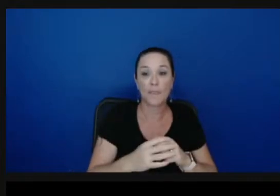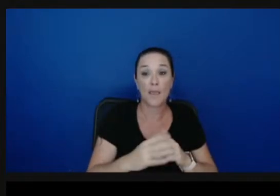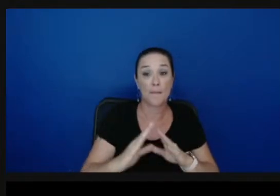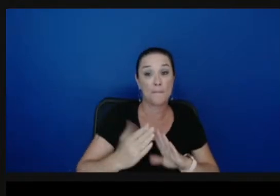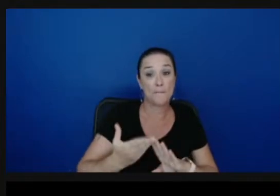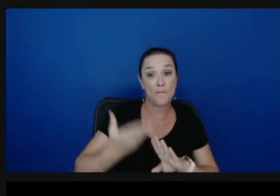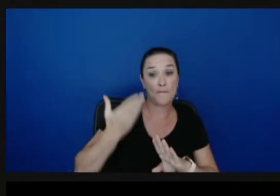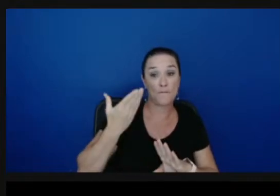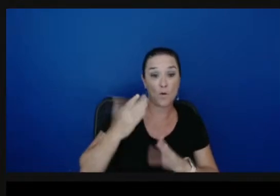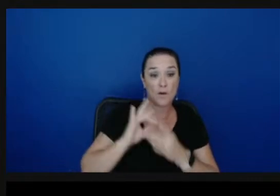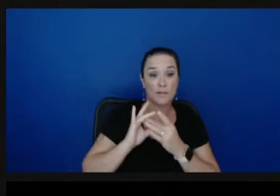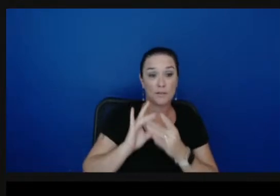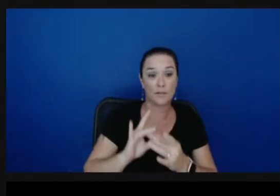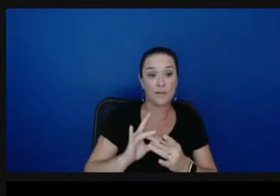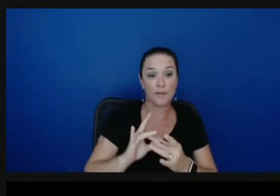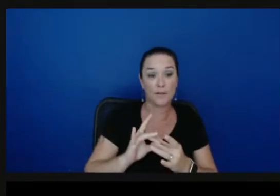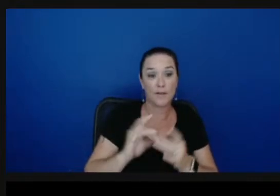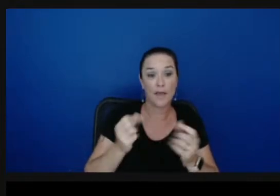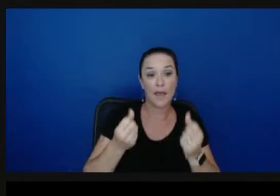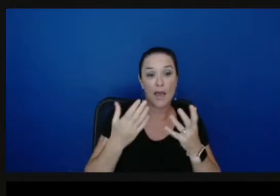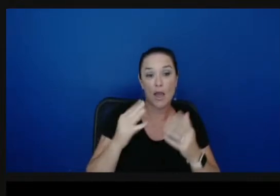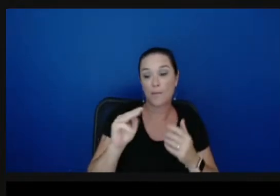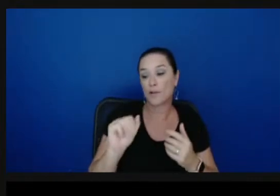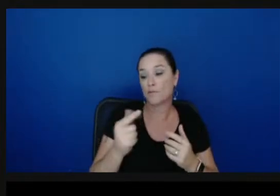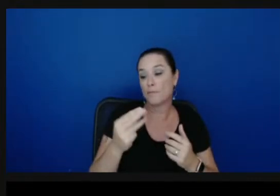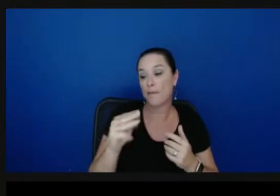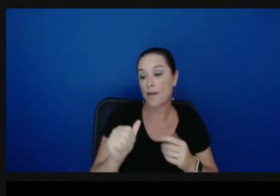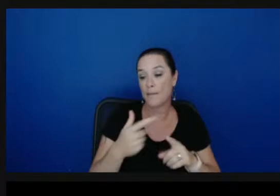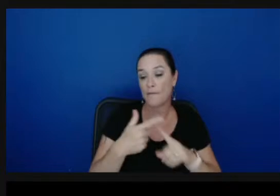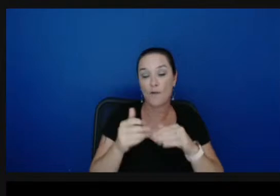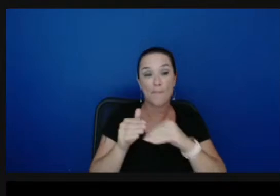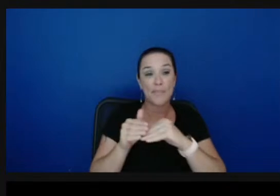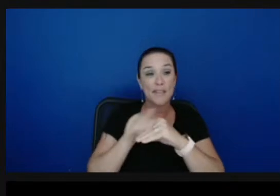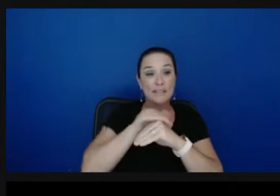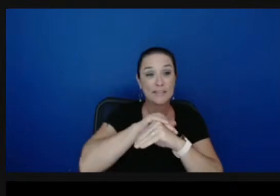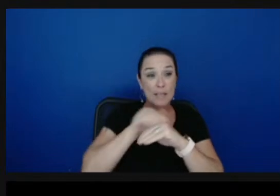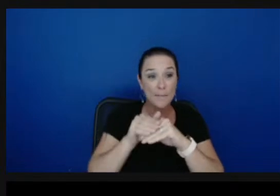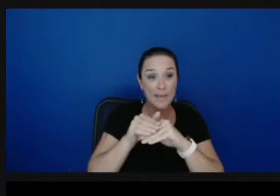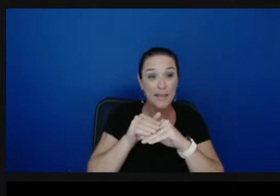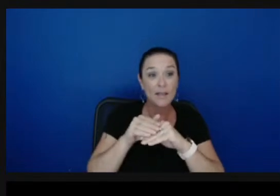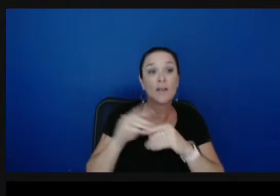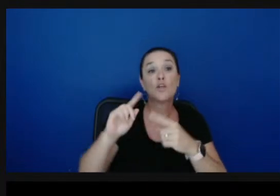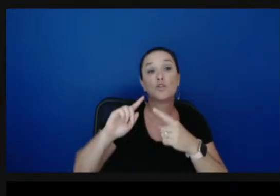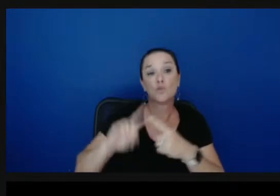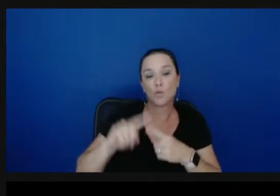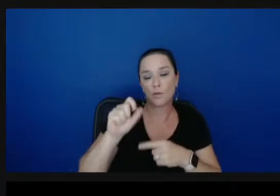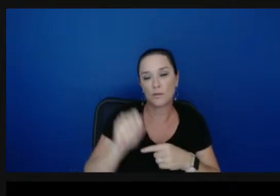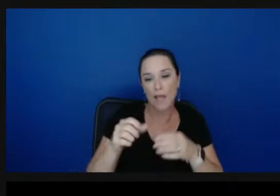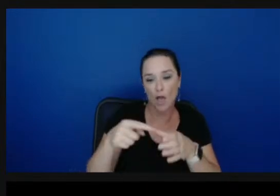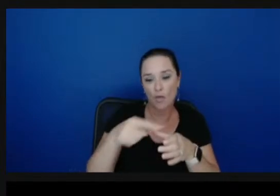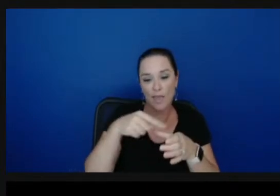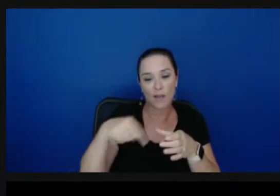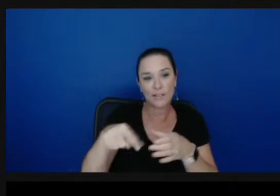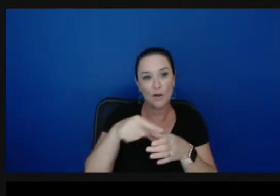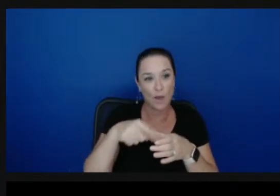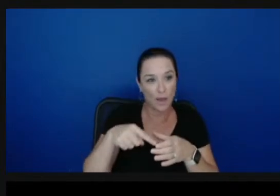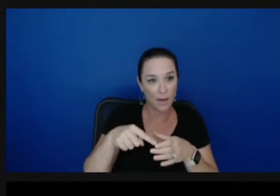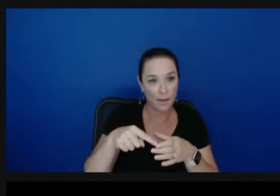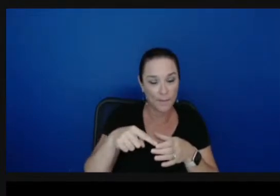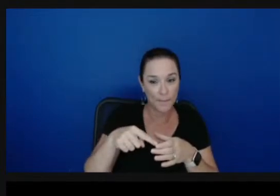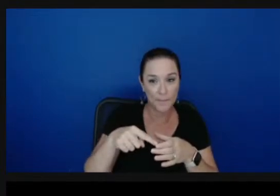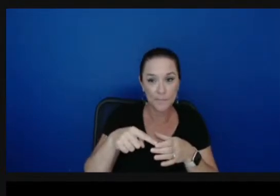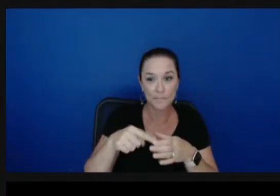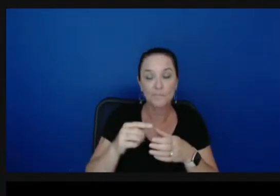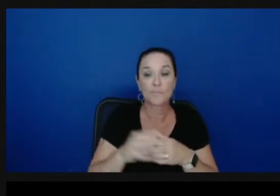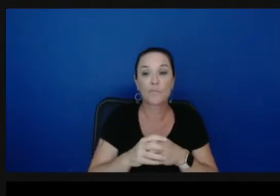to the timing of magma moving from the summit area into the South Caldera area. And in the past, usually to the southwest